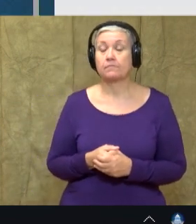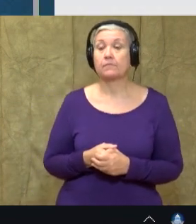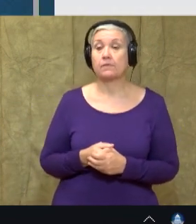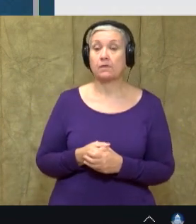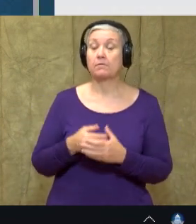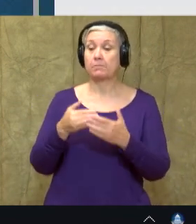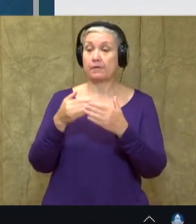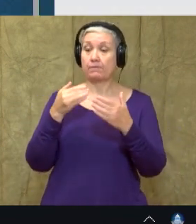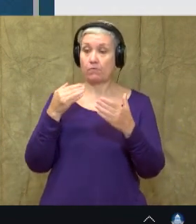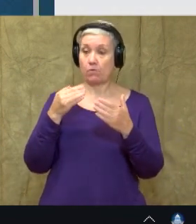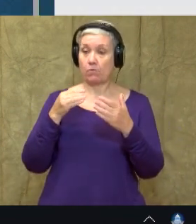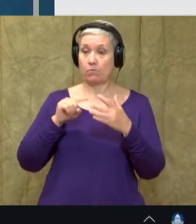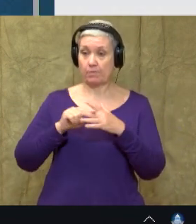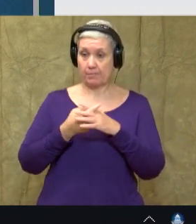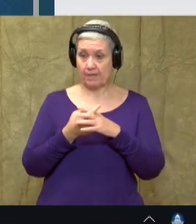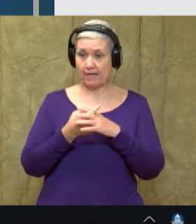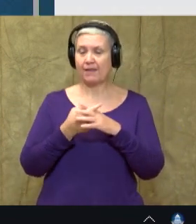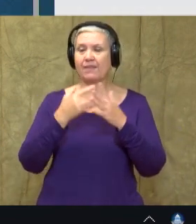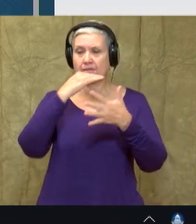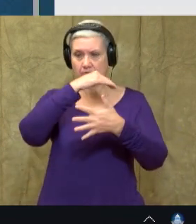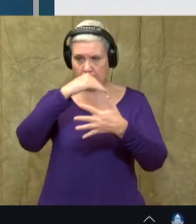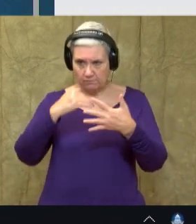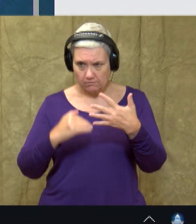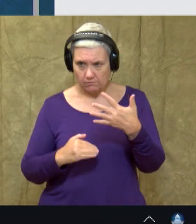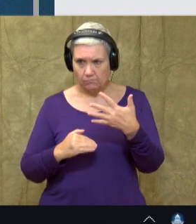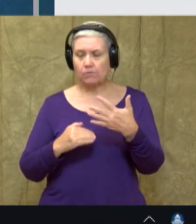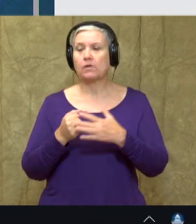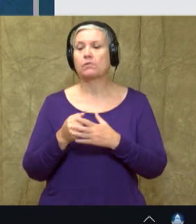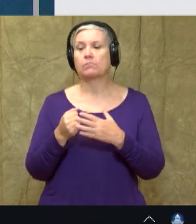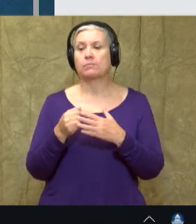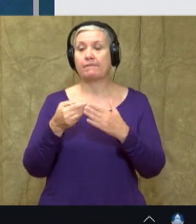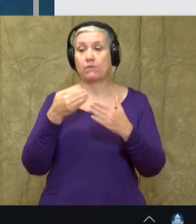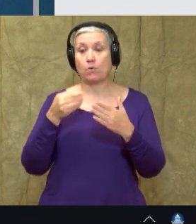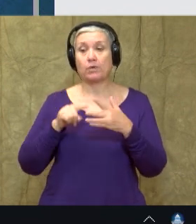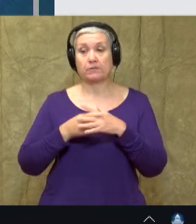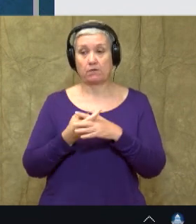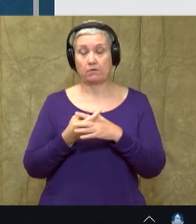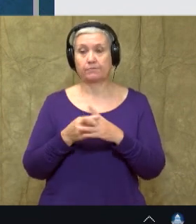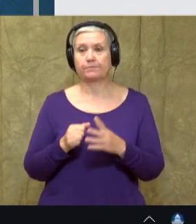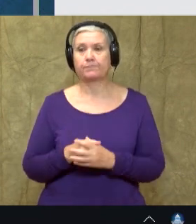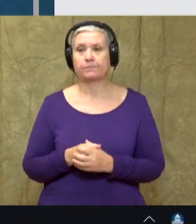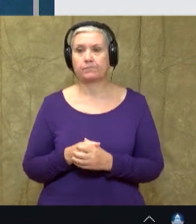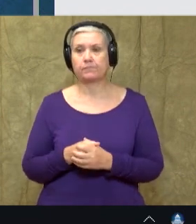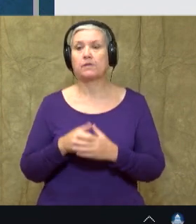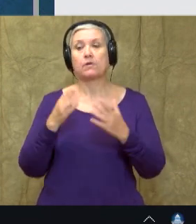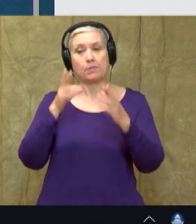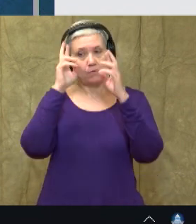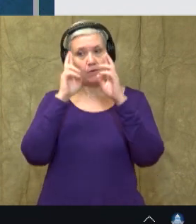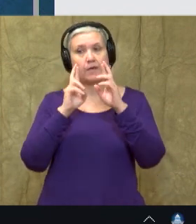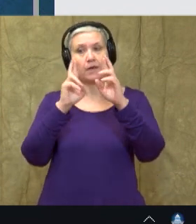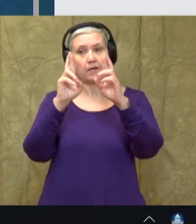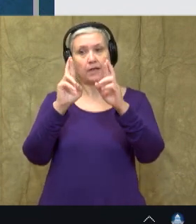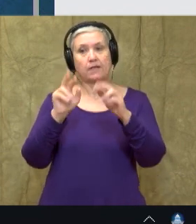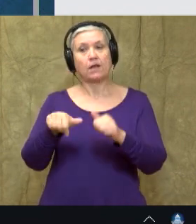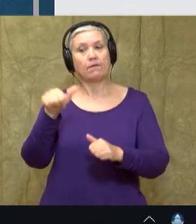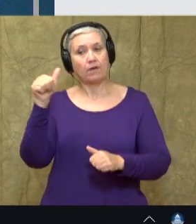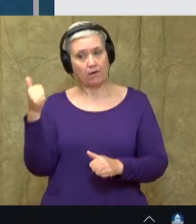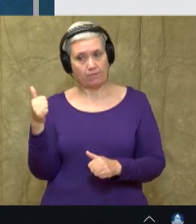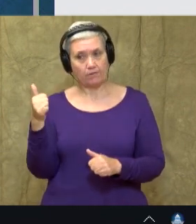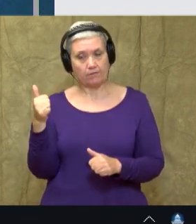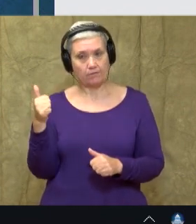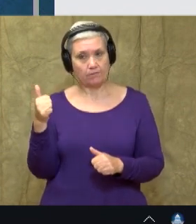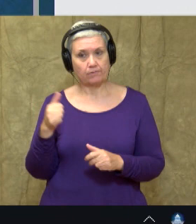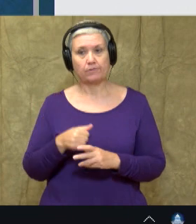Before we get started, we have some guidelines for our Nearpod lesson. So, number one, we want to be respectful of others.